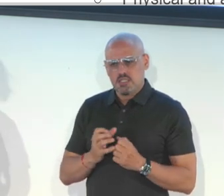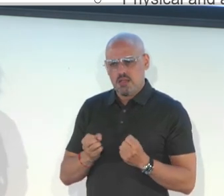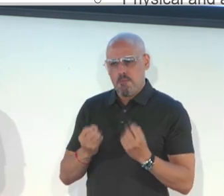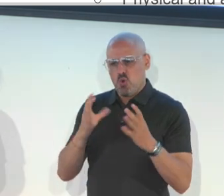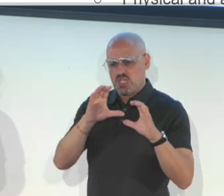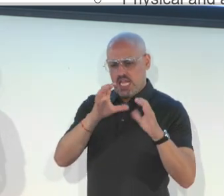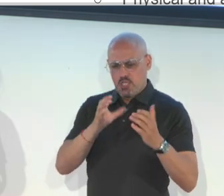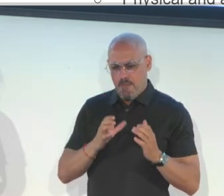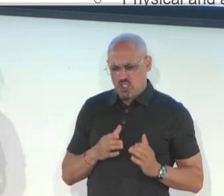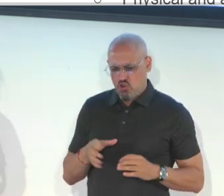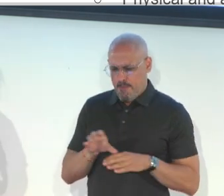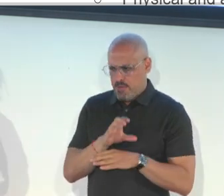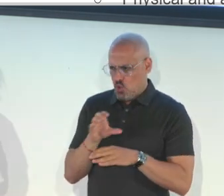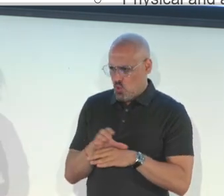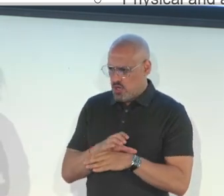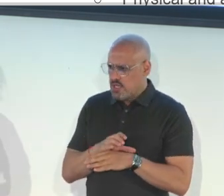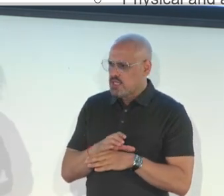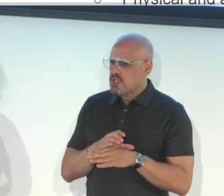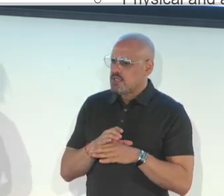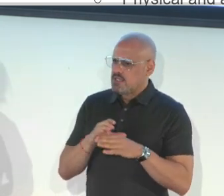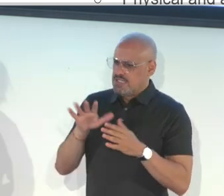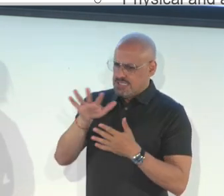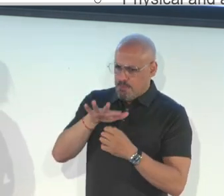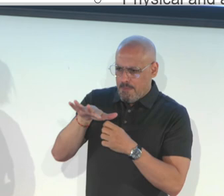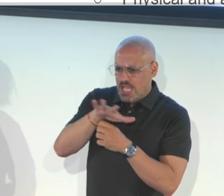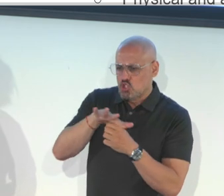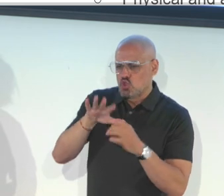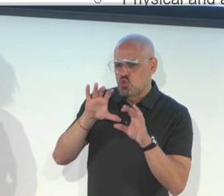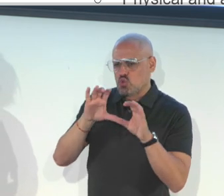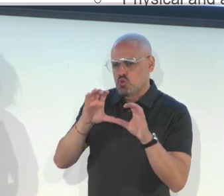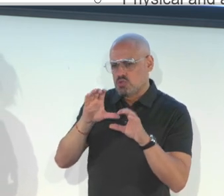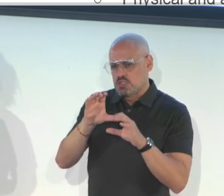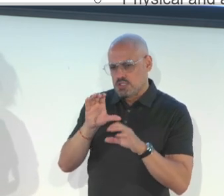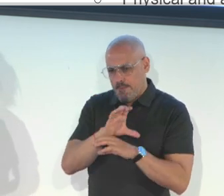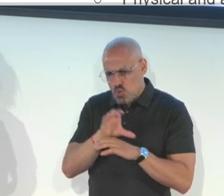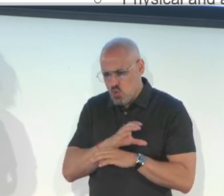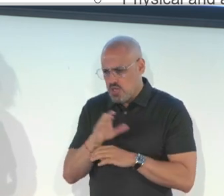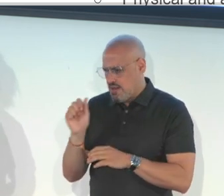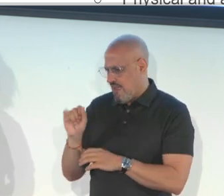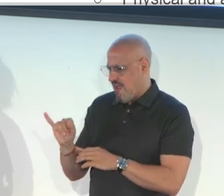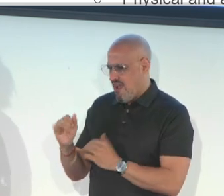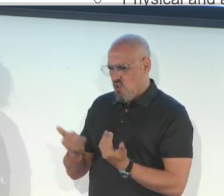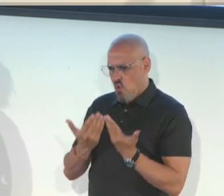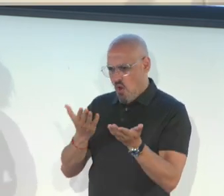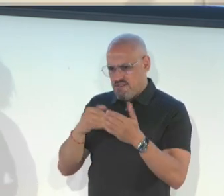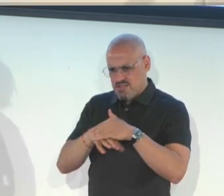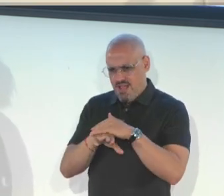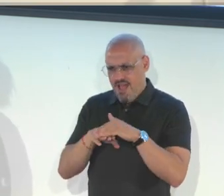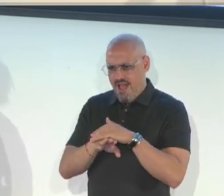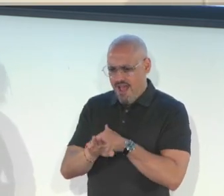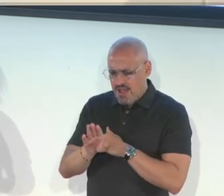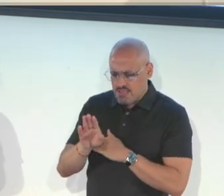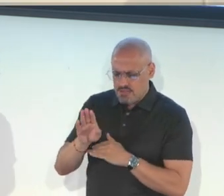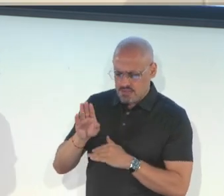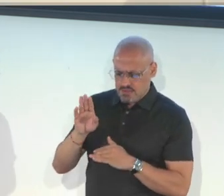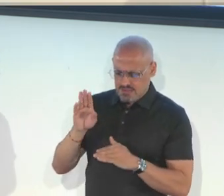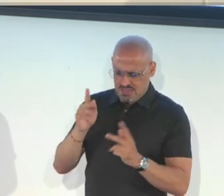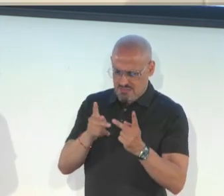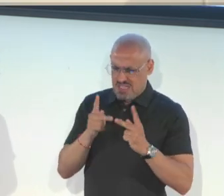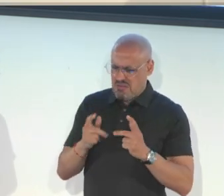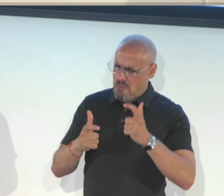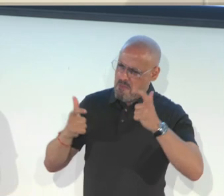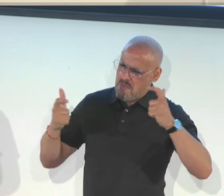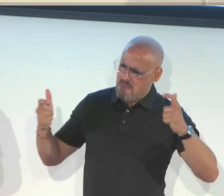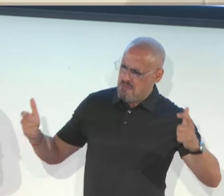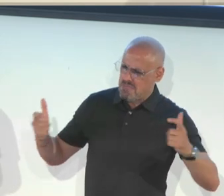multidimensional computing, spatial computing, and AI offers access to and insights from a massive amount